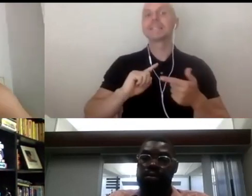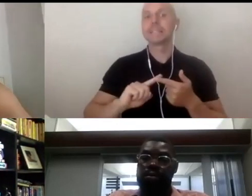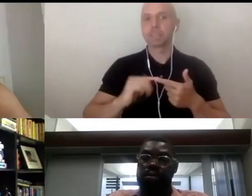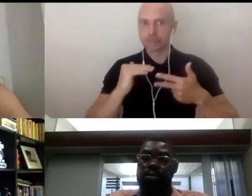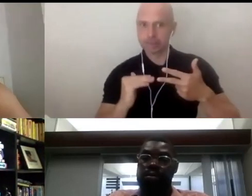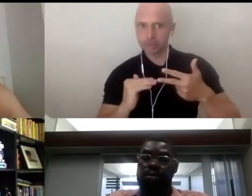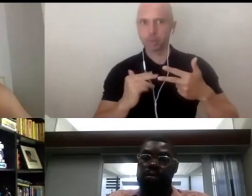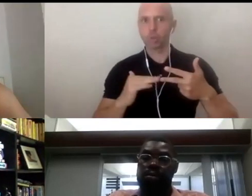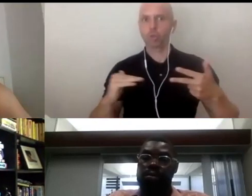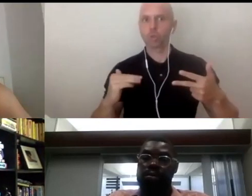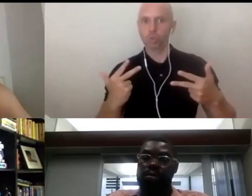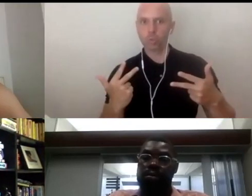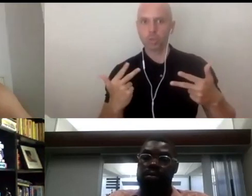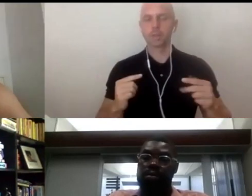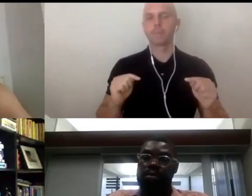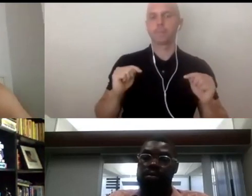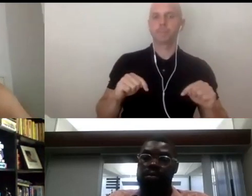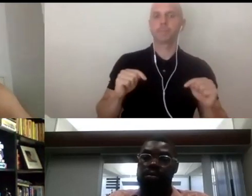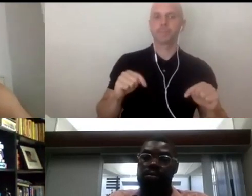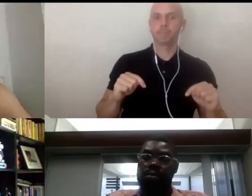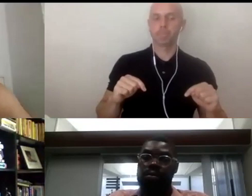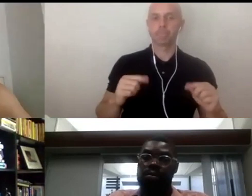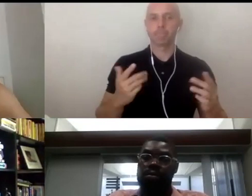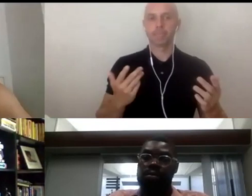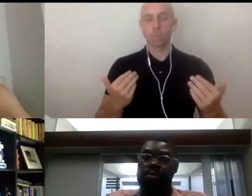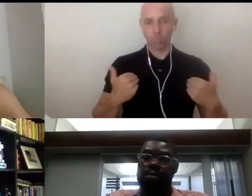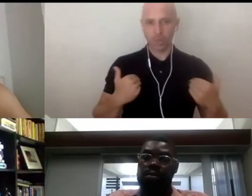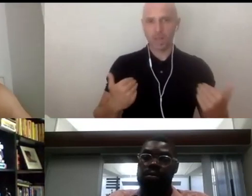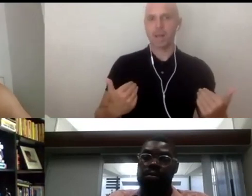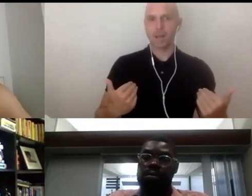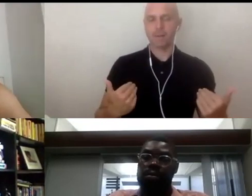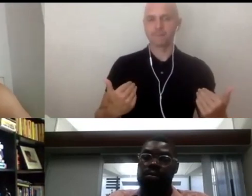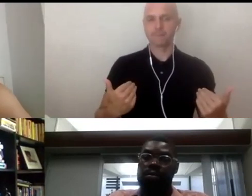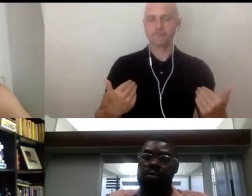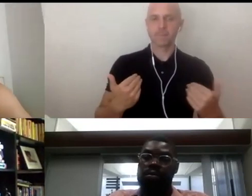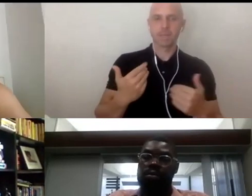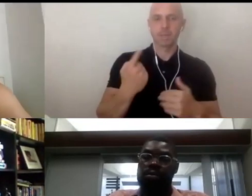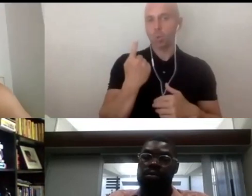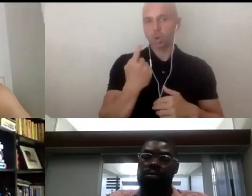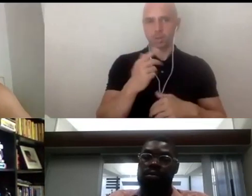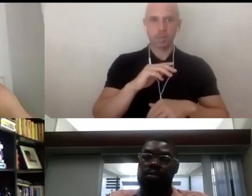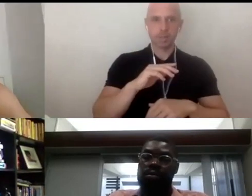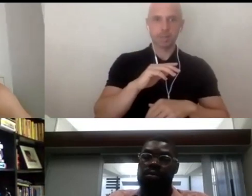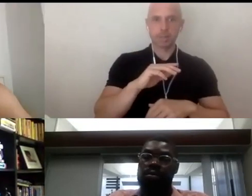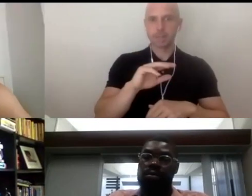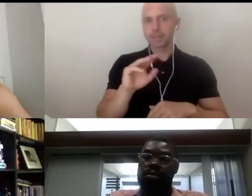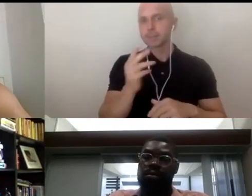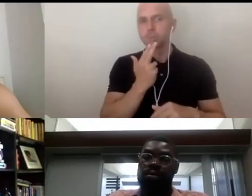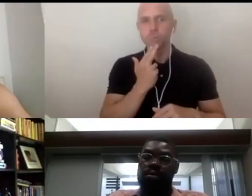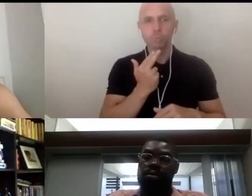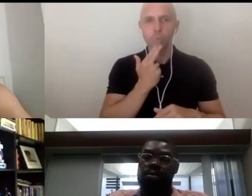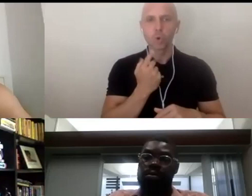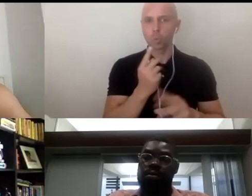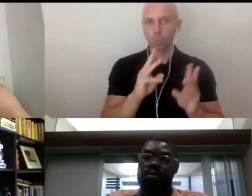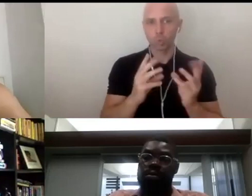we are in need of a permit for activities that normally wouldn't require one. For instance, these micro workshops in the park are only for groups